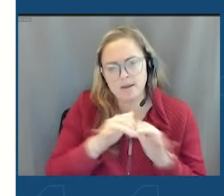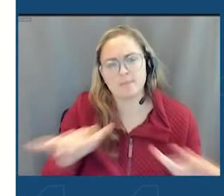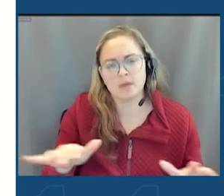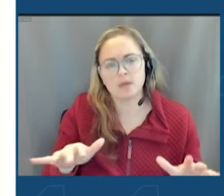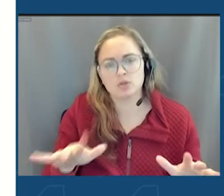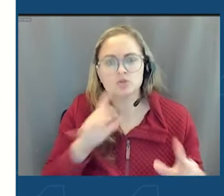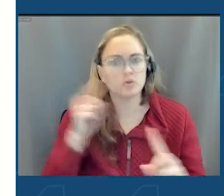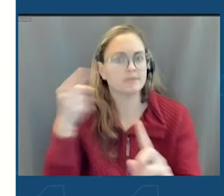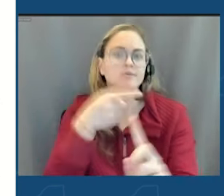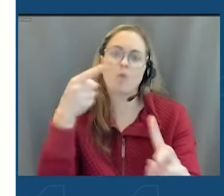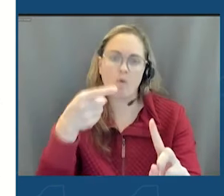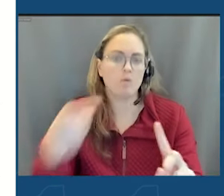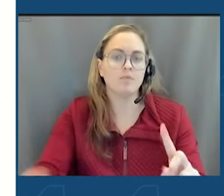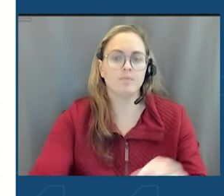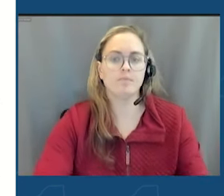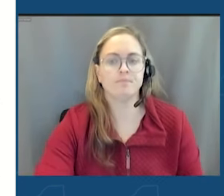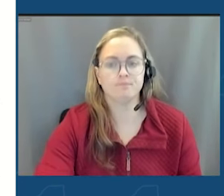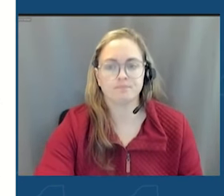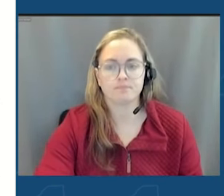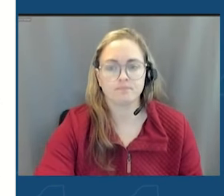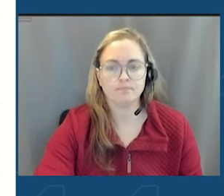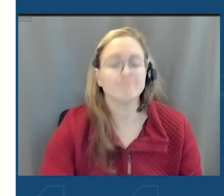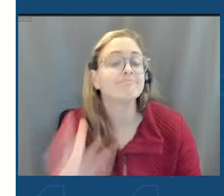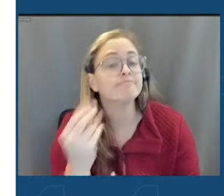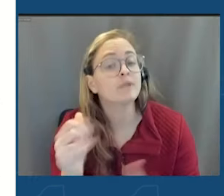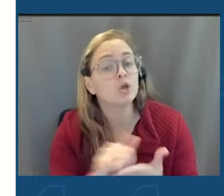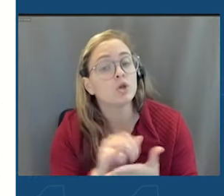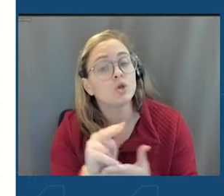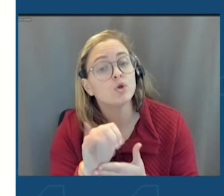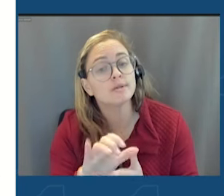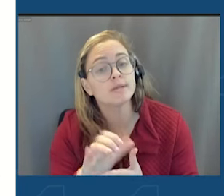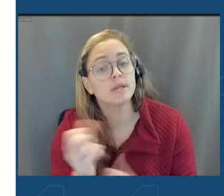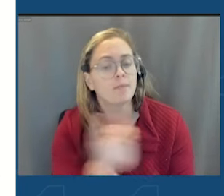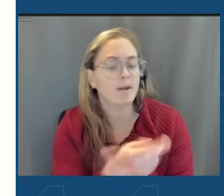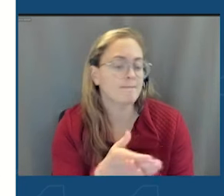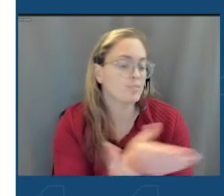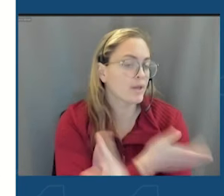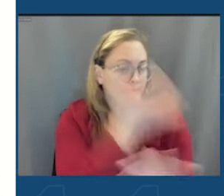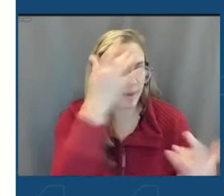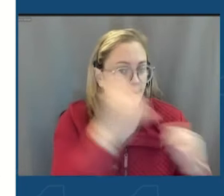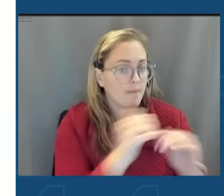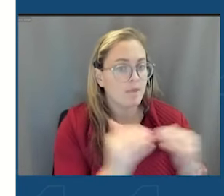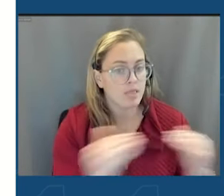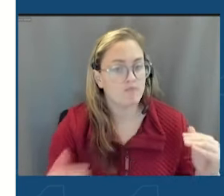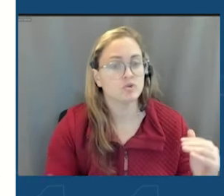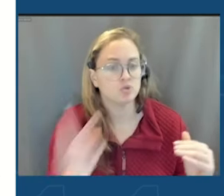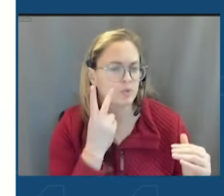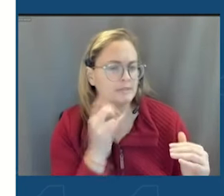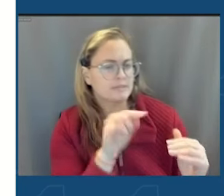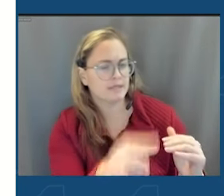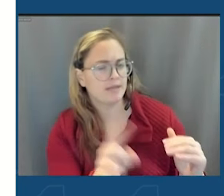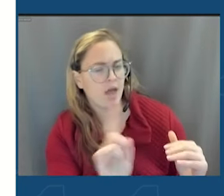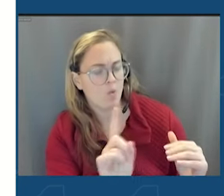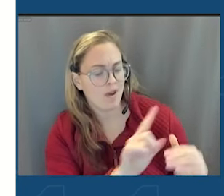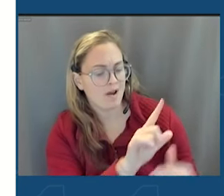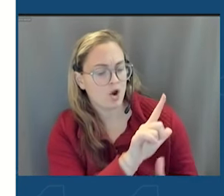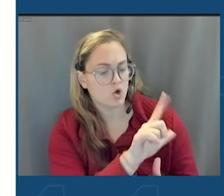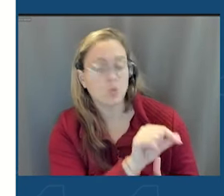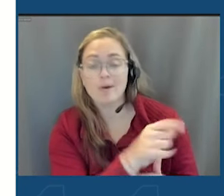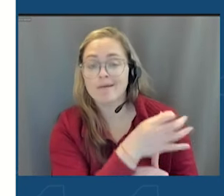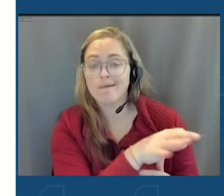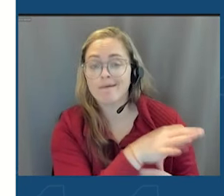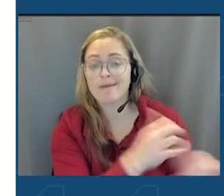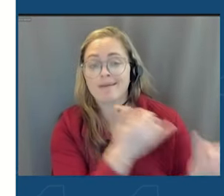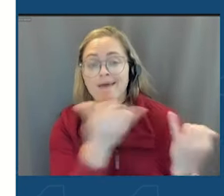striving for. Outside New York City, shootings have returned to pre-pandemic levels. You can see where we were in 2019 and where we are now